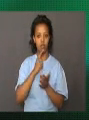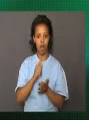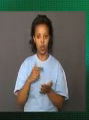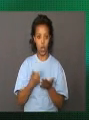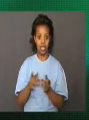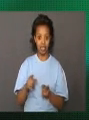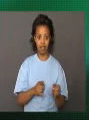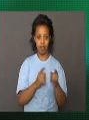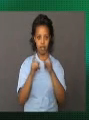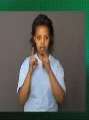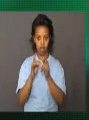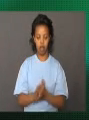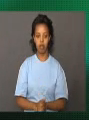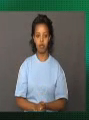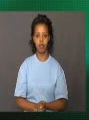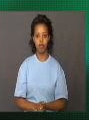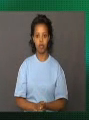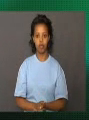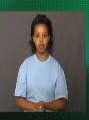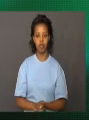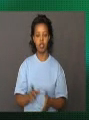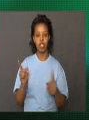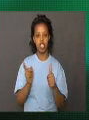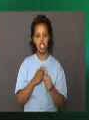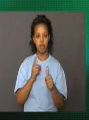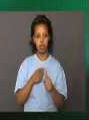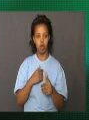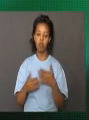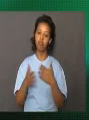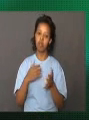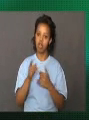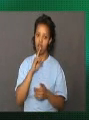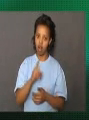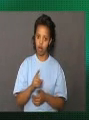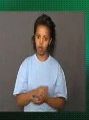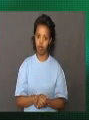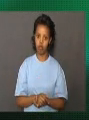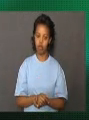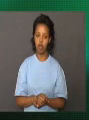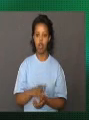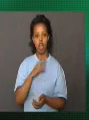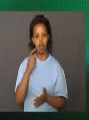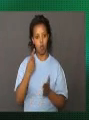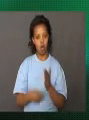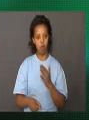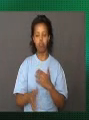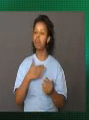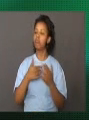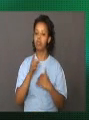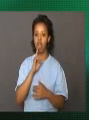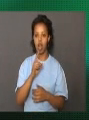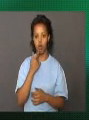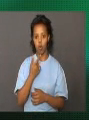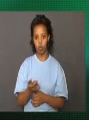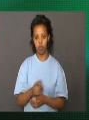percolating filter method are that it is simple and inexpensive. You may